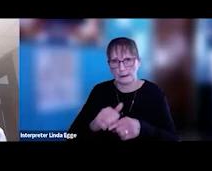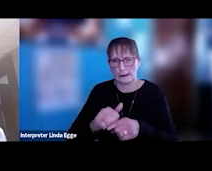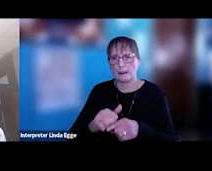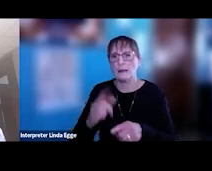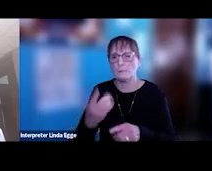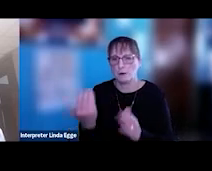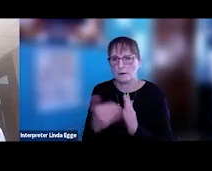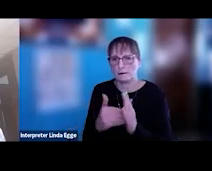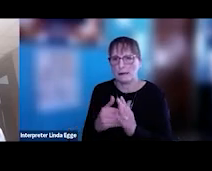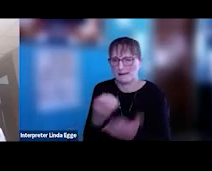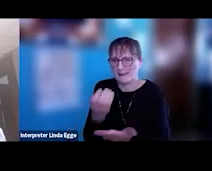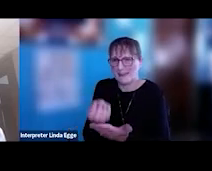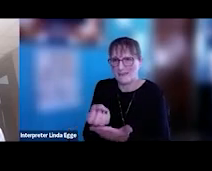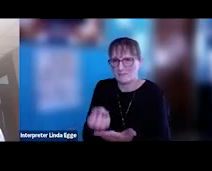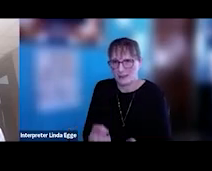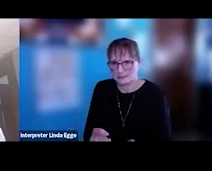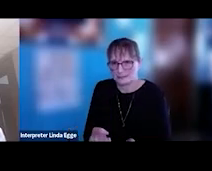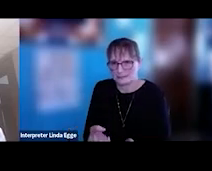but again, evidence that